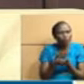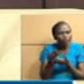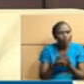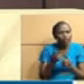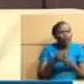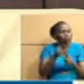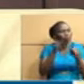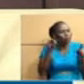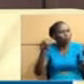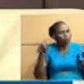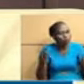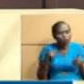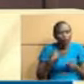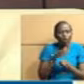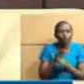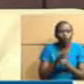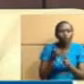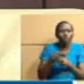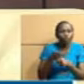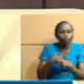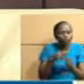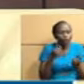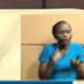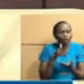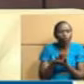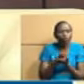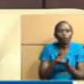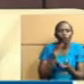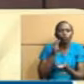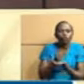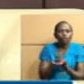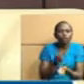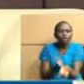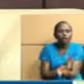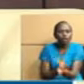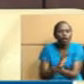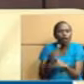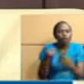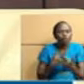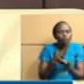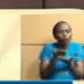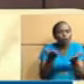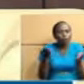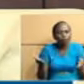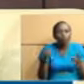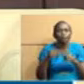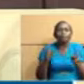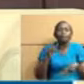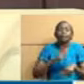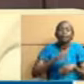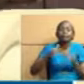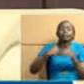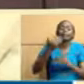all over the country. You have a lot of Irish potatoes. You have sweet potatoes. You have cassava. You have everything. By the next